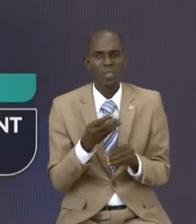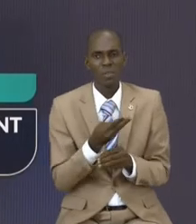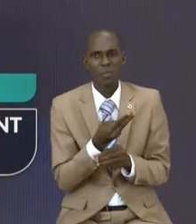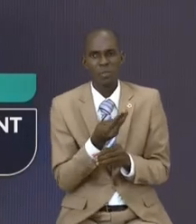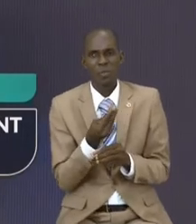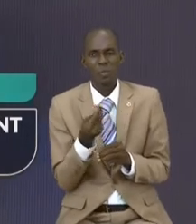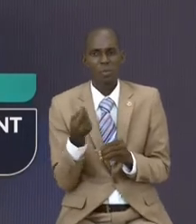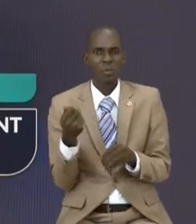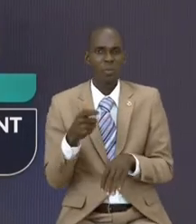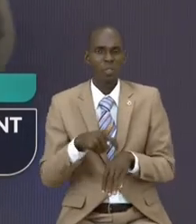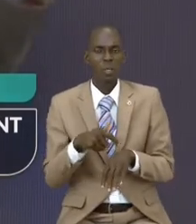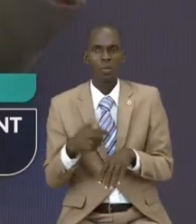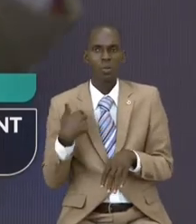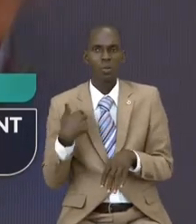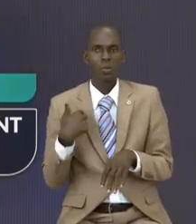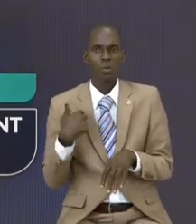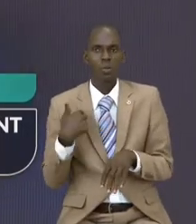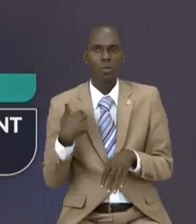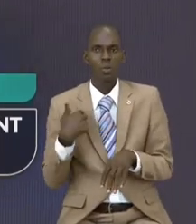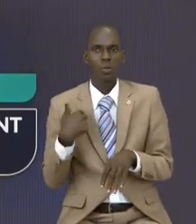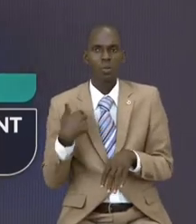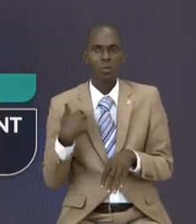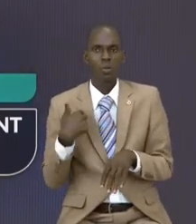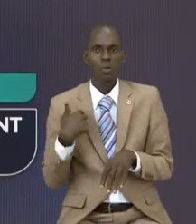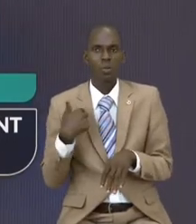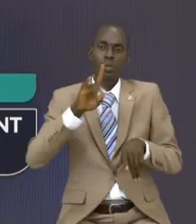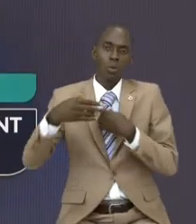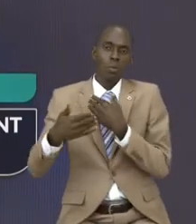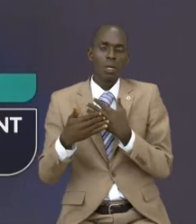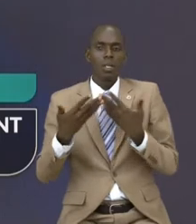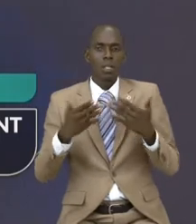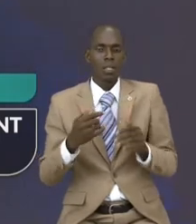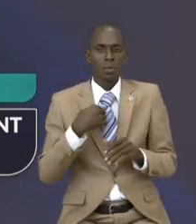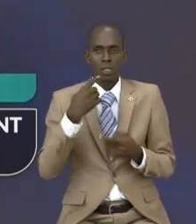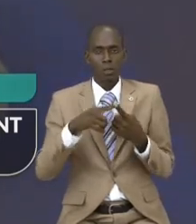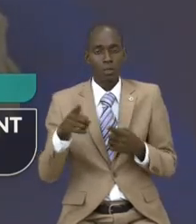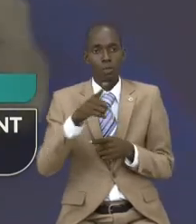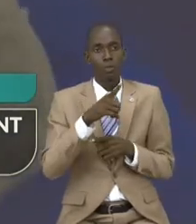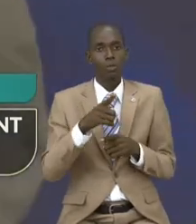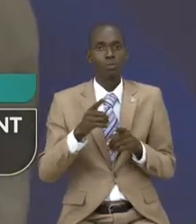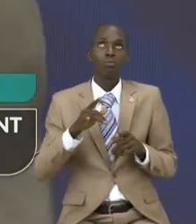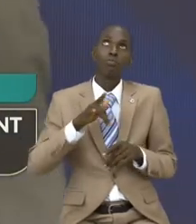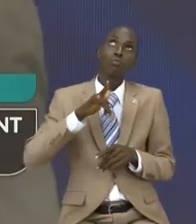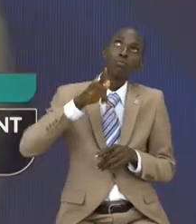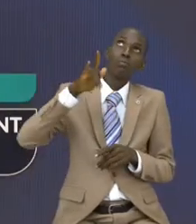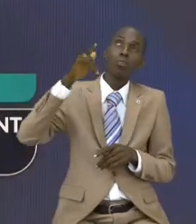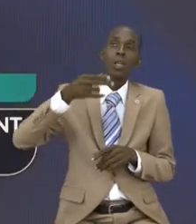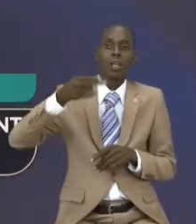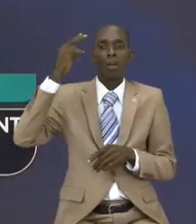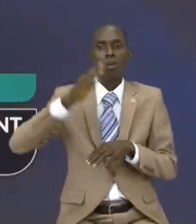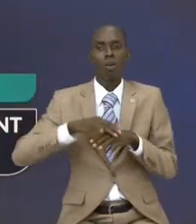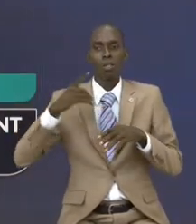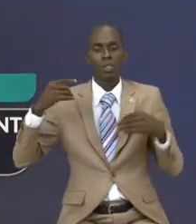we're through, and you'll be going back. Let me tell you this. Soaring on the wings of